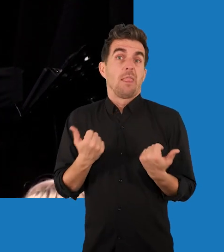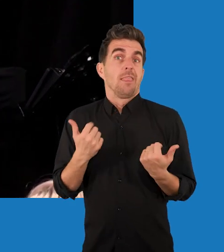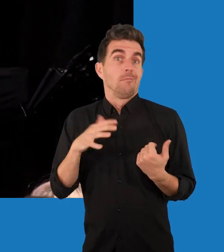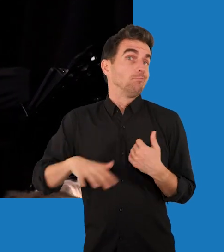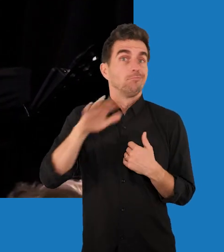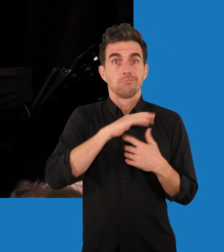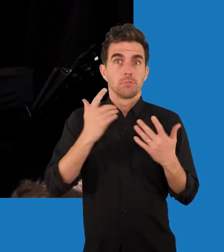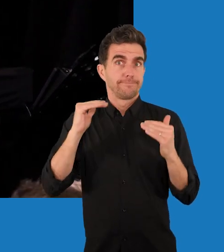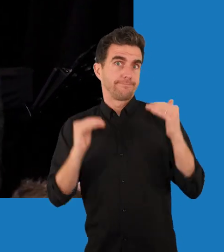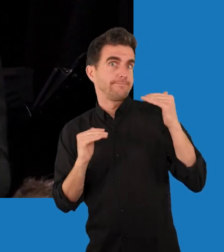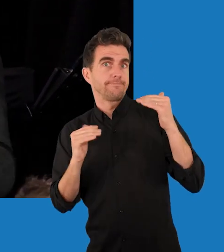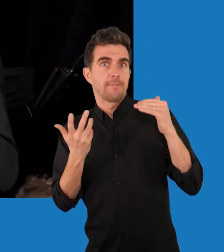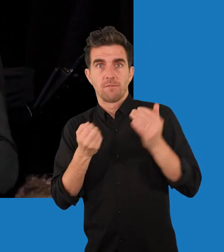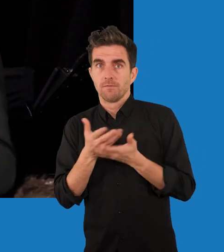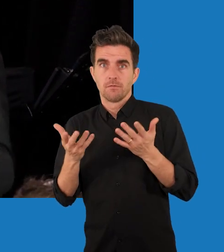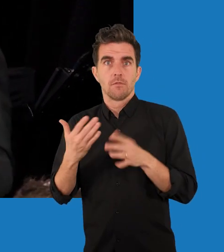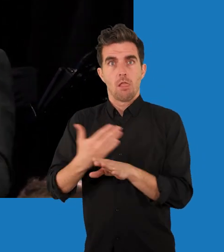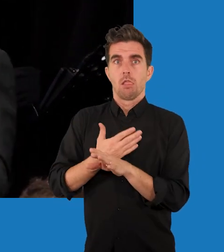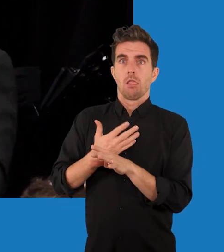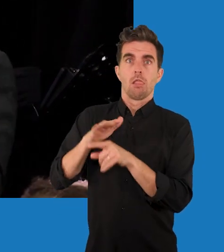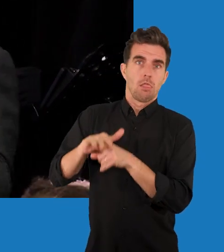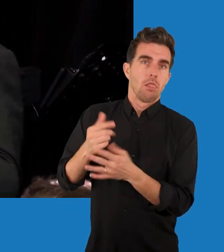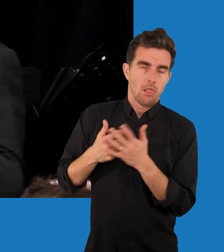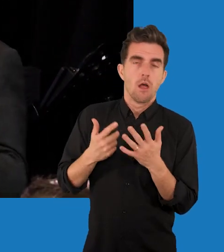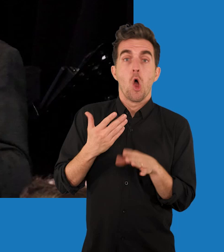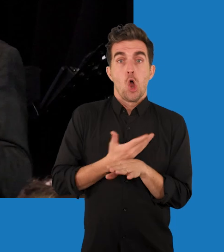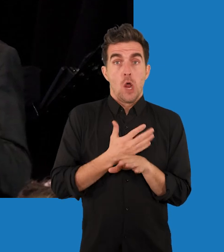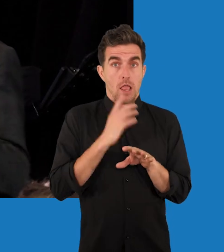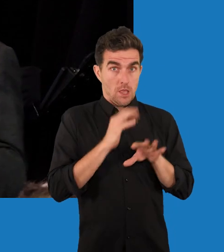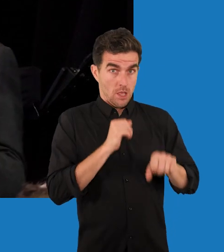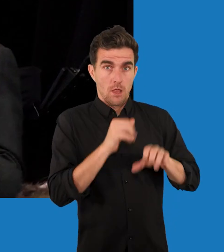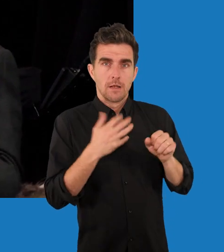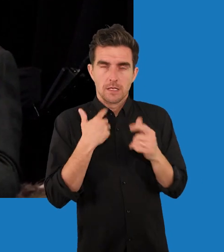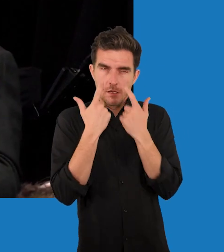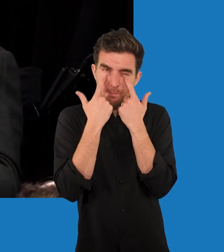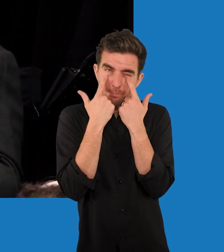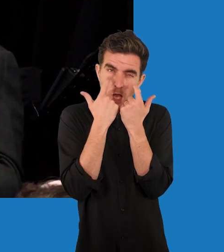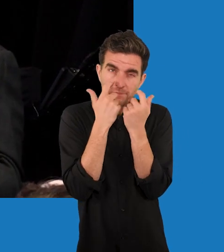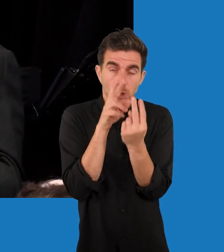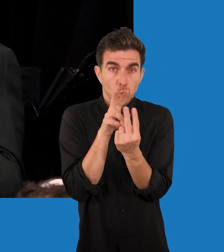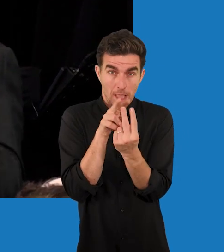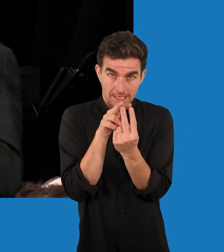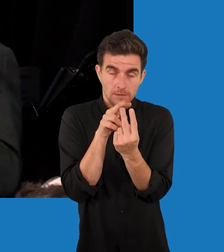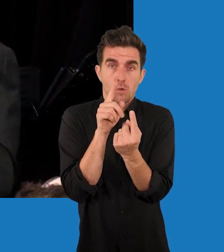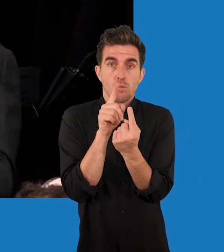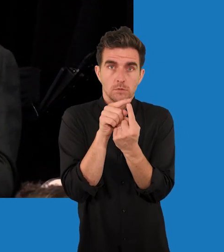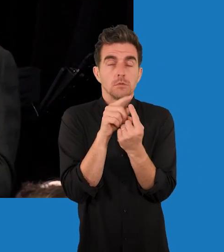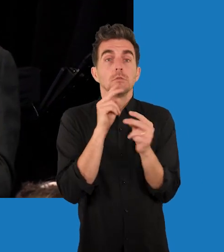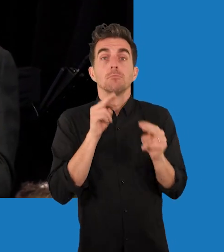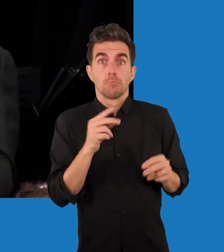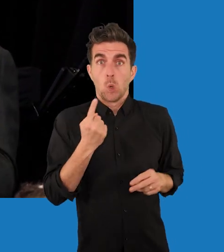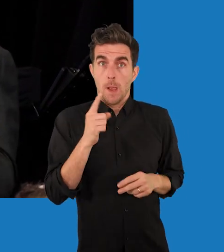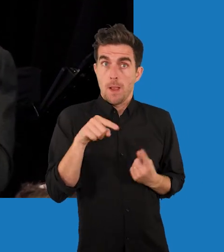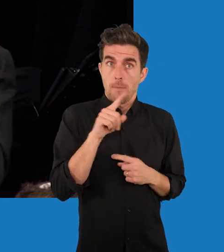health inequalities earlier in here today, the early data shows to me that we need to pay really careful attention to two things. We need to have a